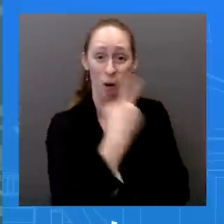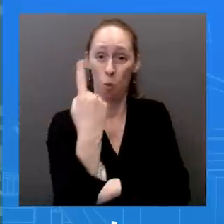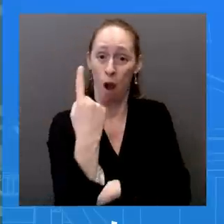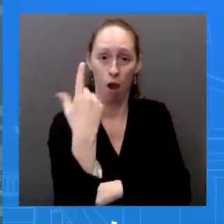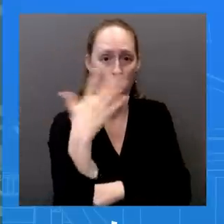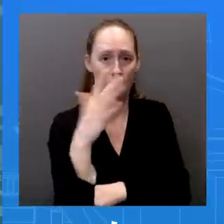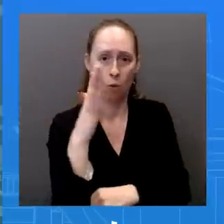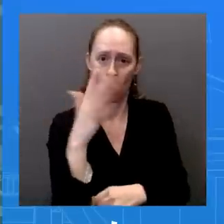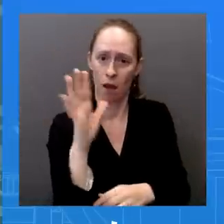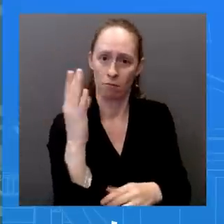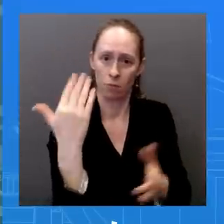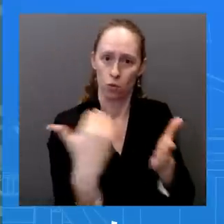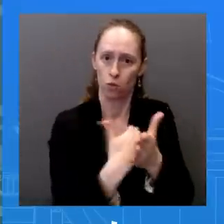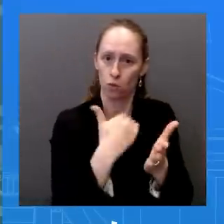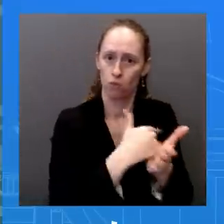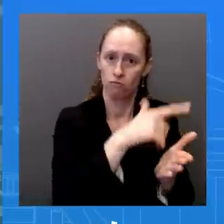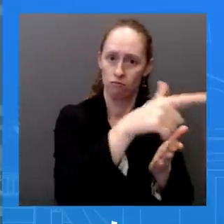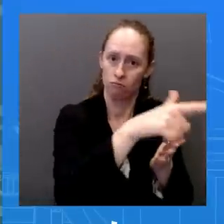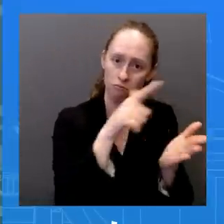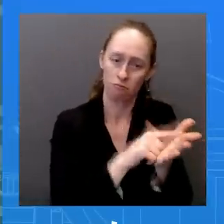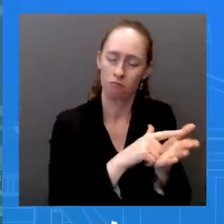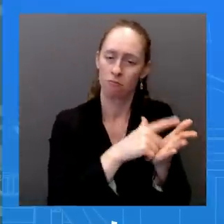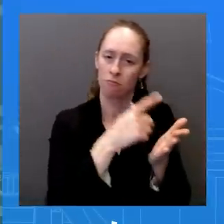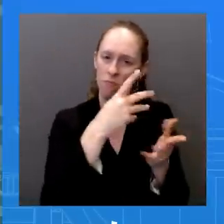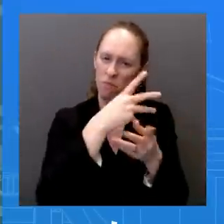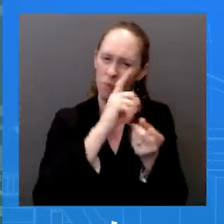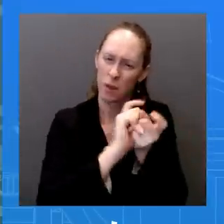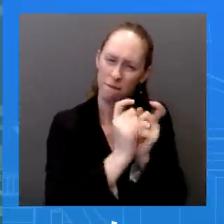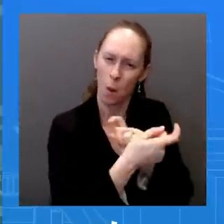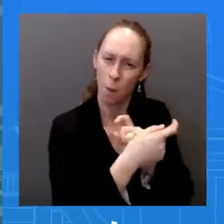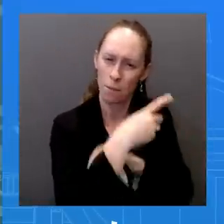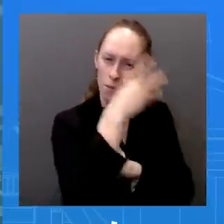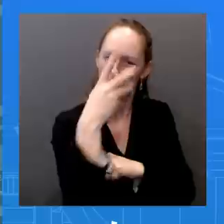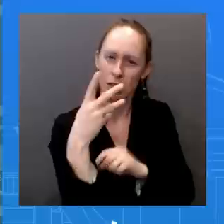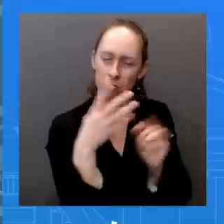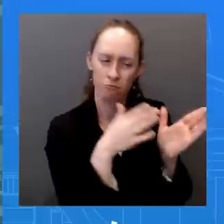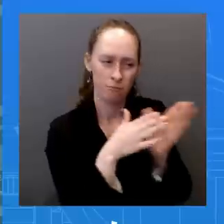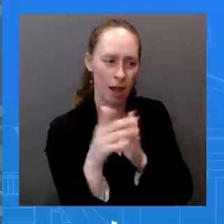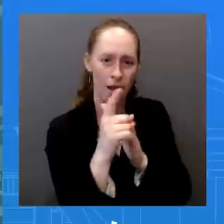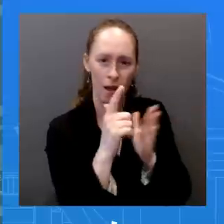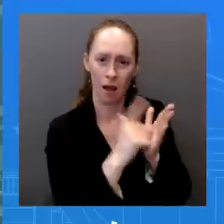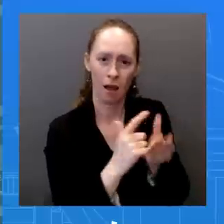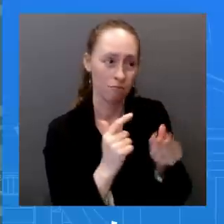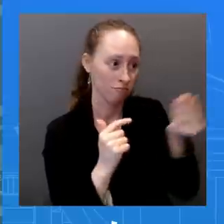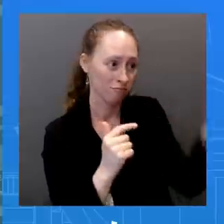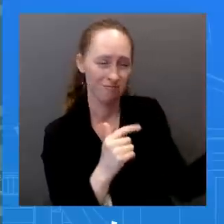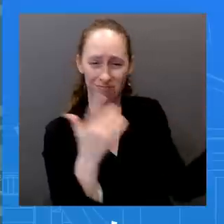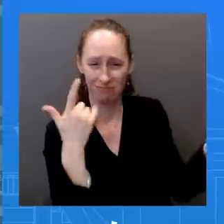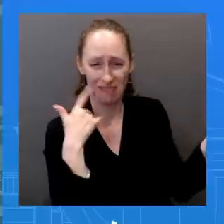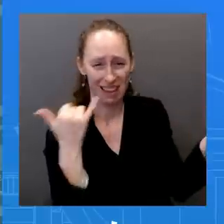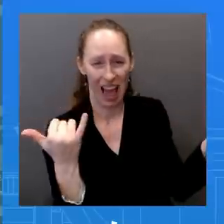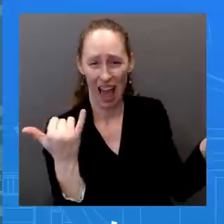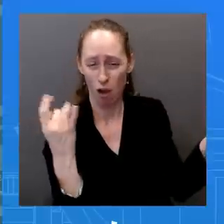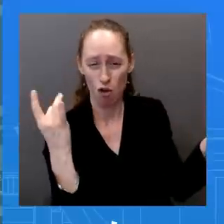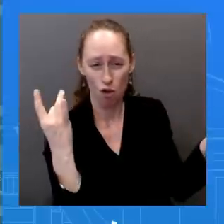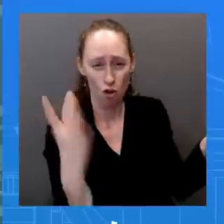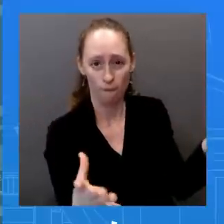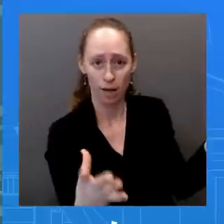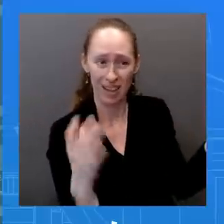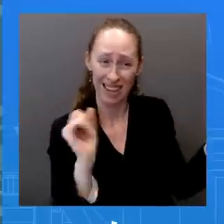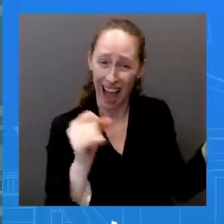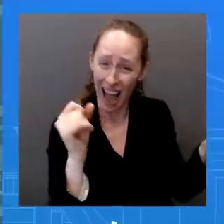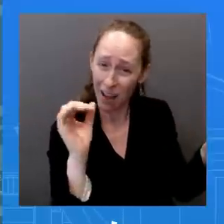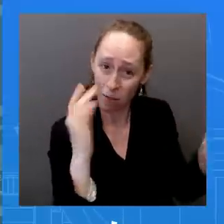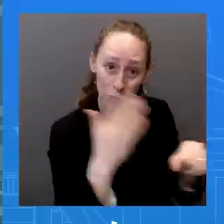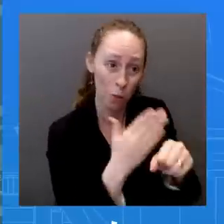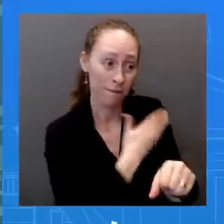at stake here, ways to deal with a broken immigration system. He put that forward on day one. And what we're